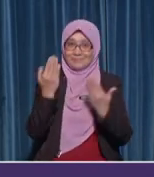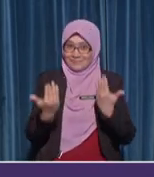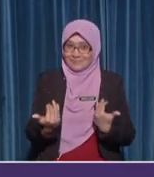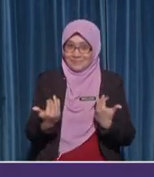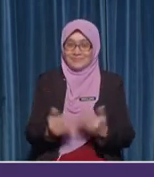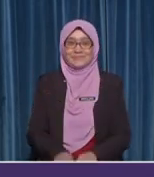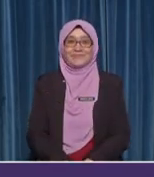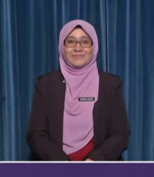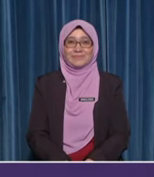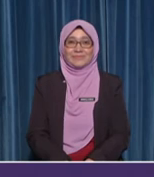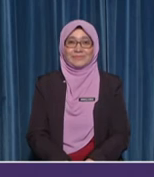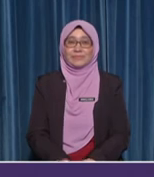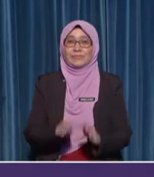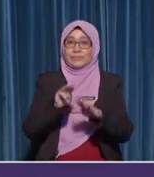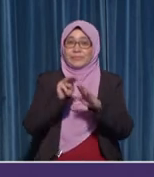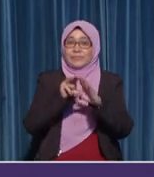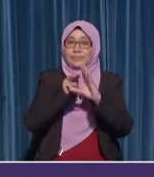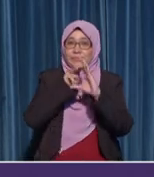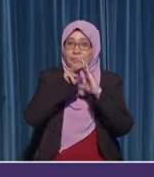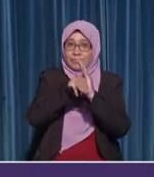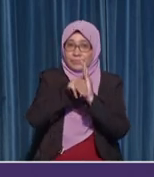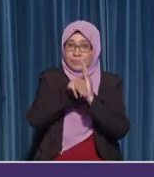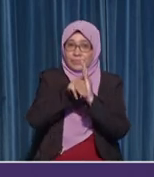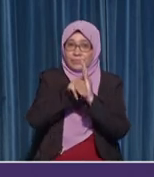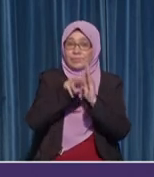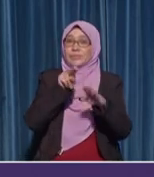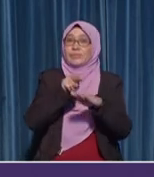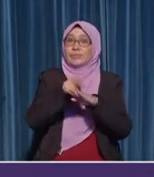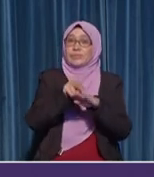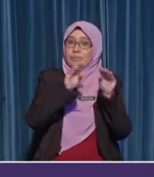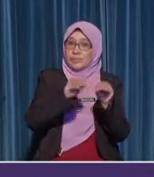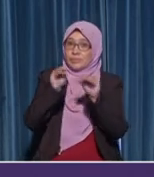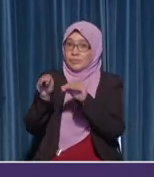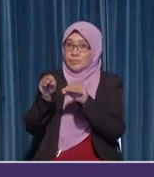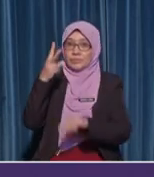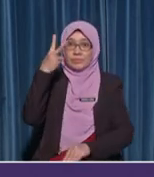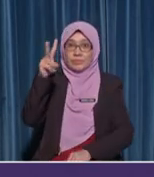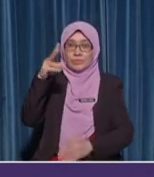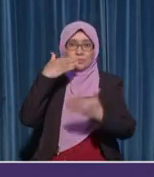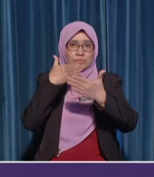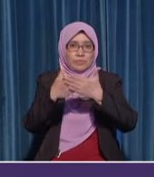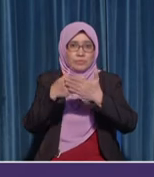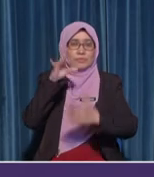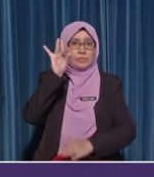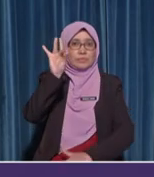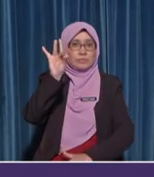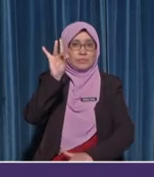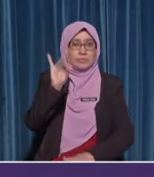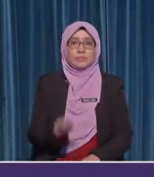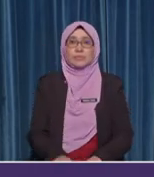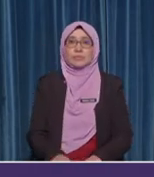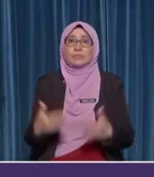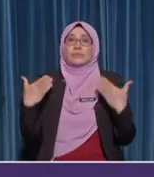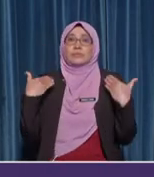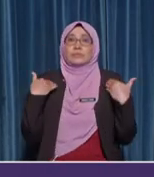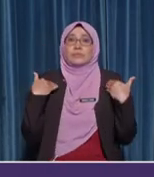The minute hand moves from 12 to 8. How many minutes